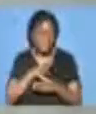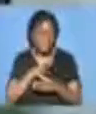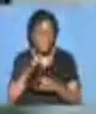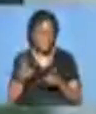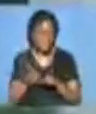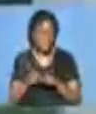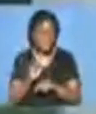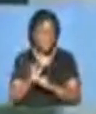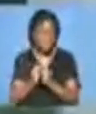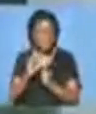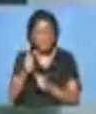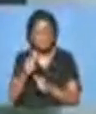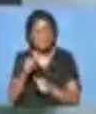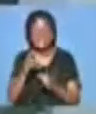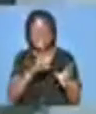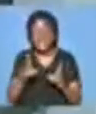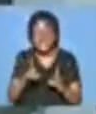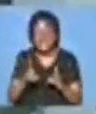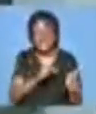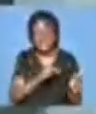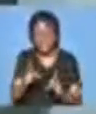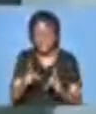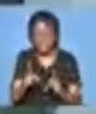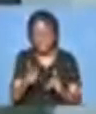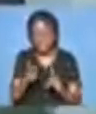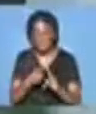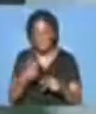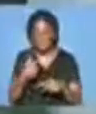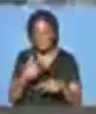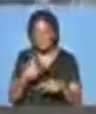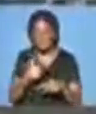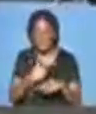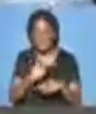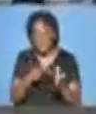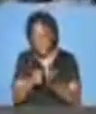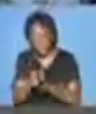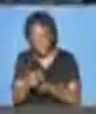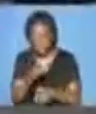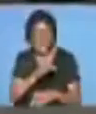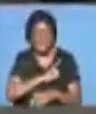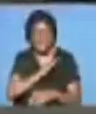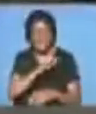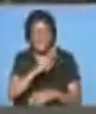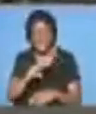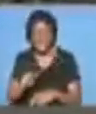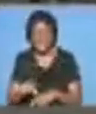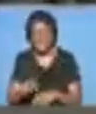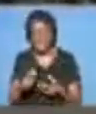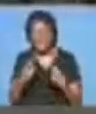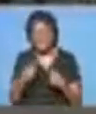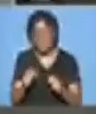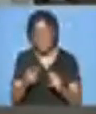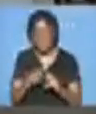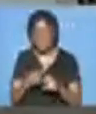unlawful harm, did intentionally and unlawfully cause the death of Dawkins and did intentionally and unlawfully try to cause the death of